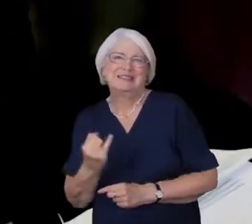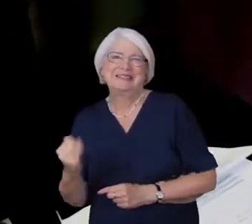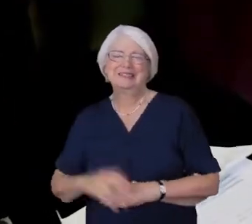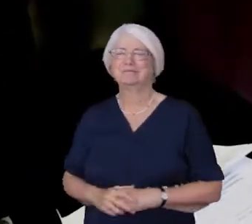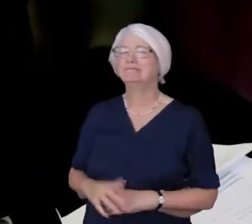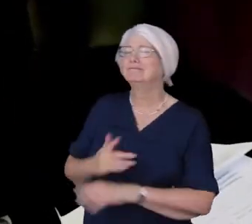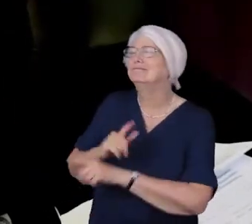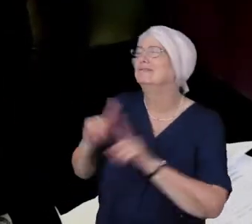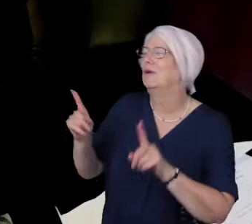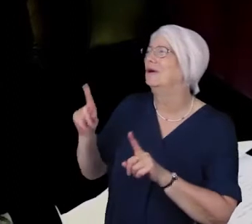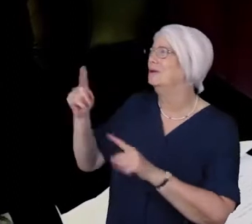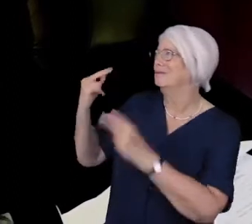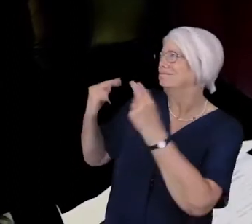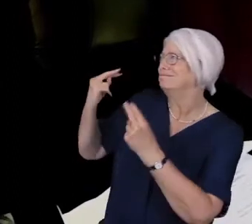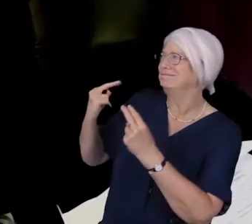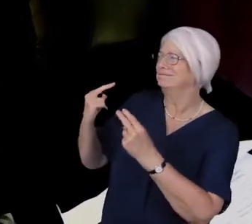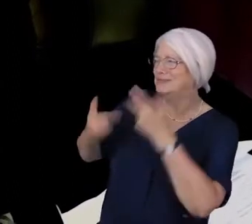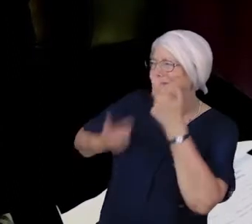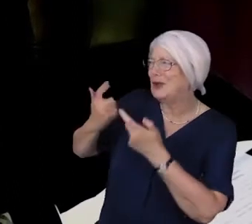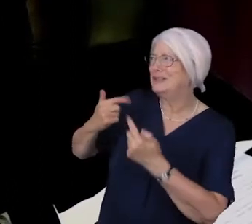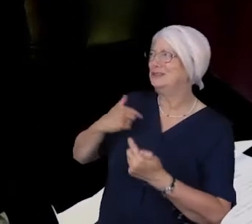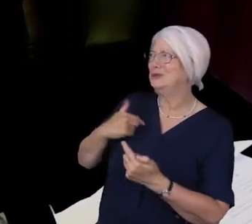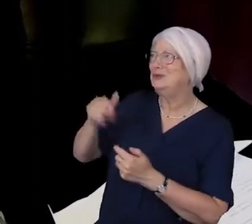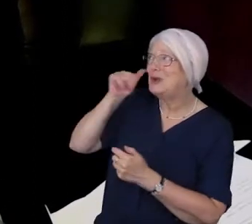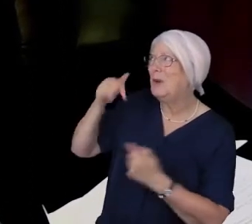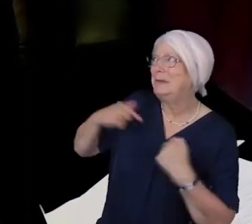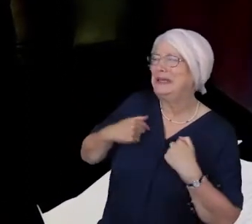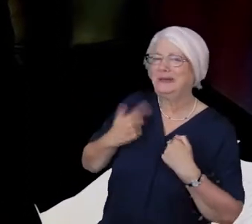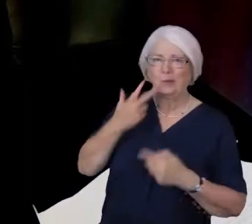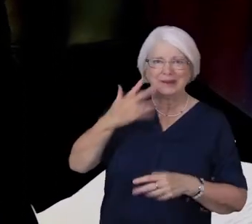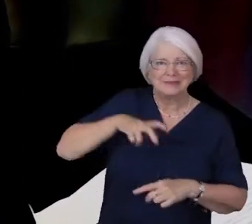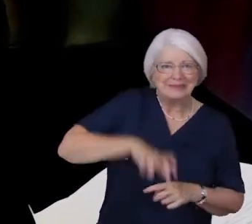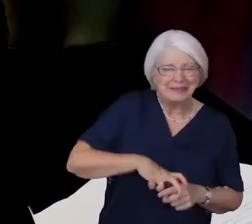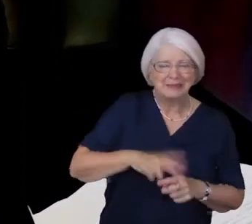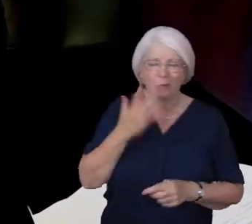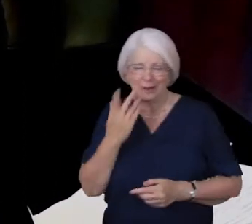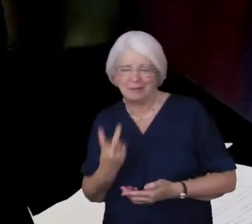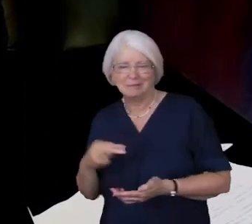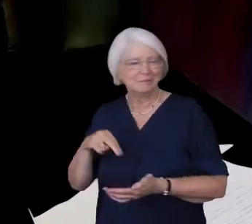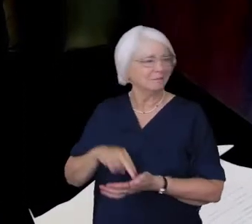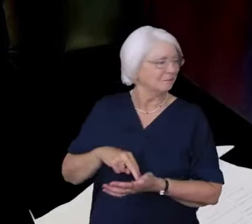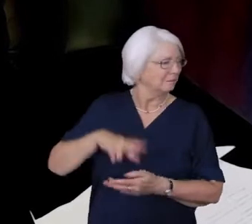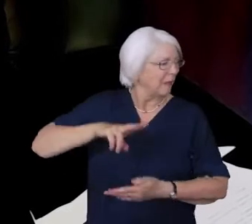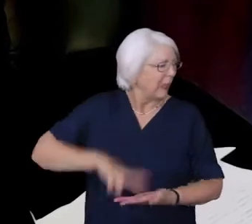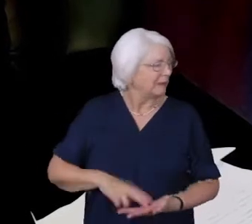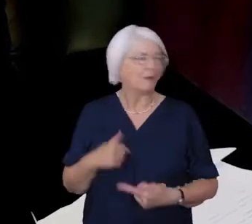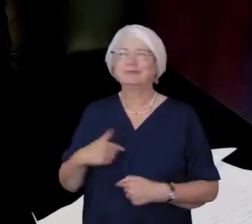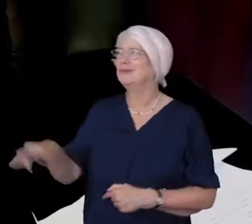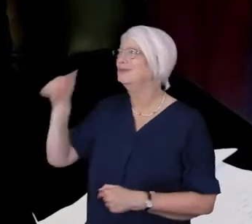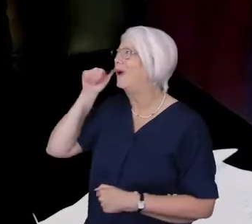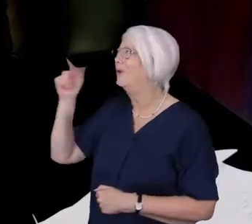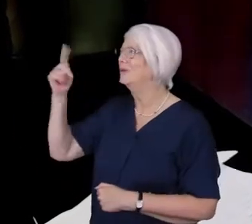16. "O Lord, you have searched and you know me. You know when I sit and when I rise. You perceive my thoughts from